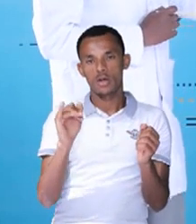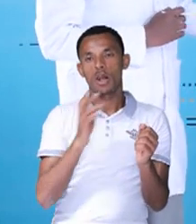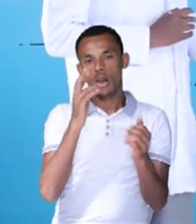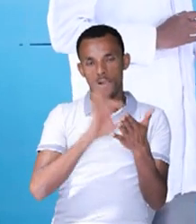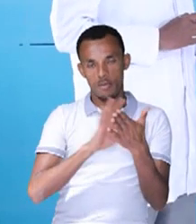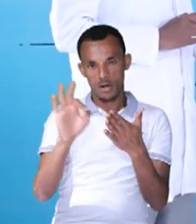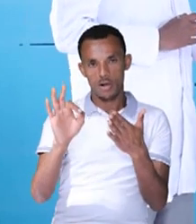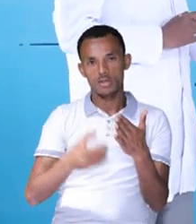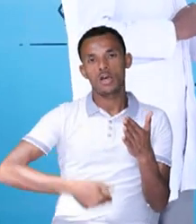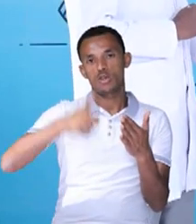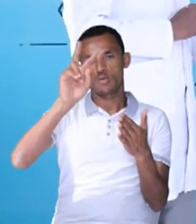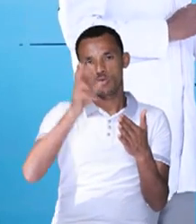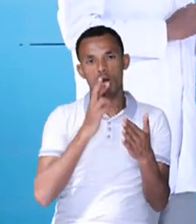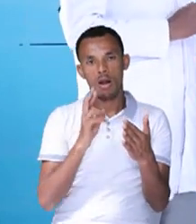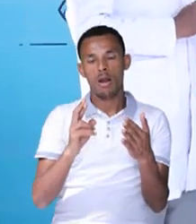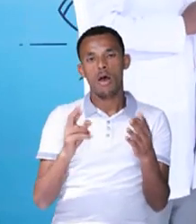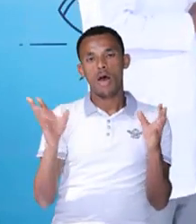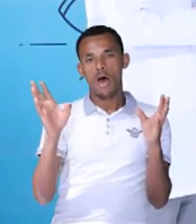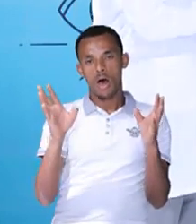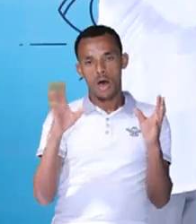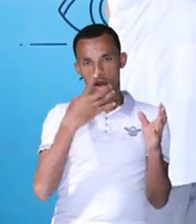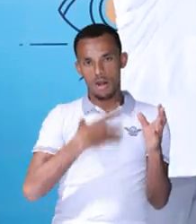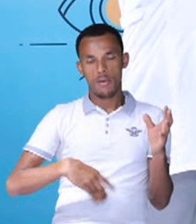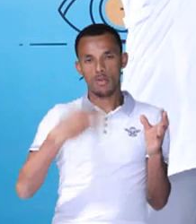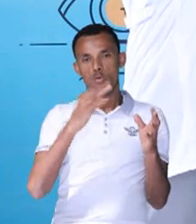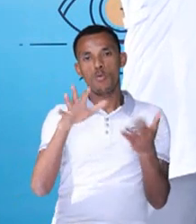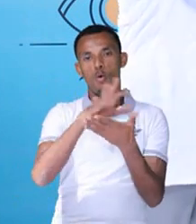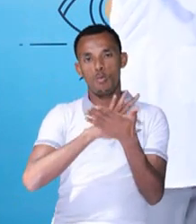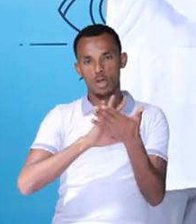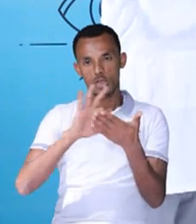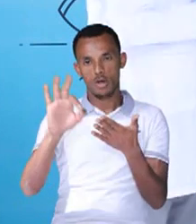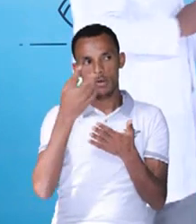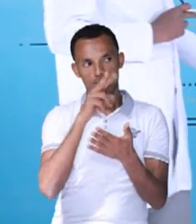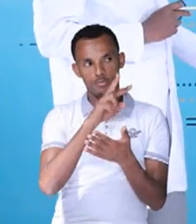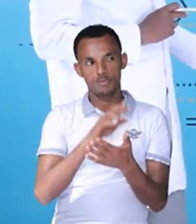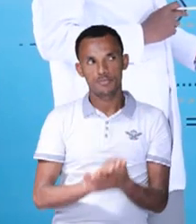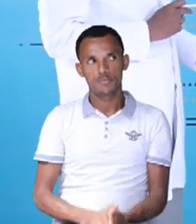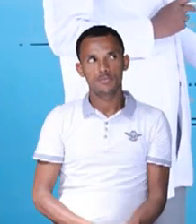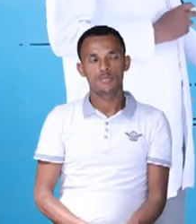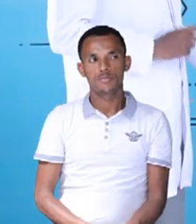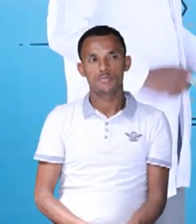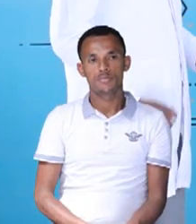real number, the other two are an element of complex numbers it will be.